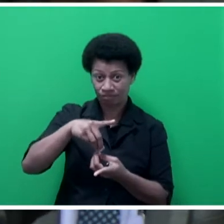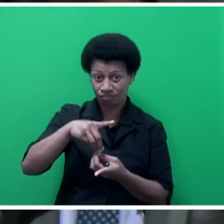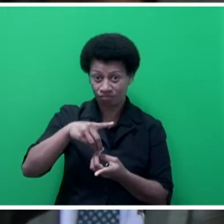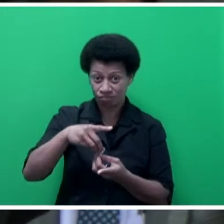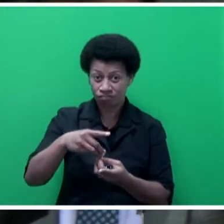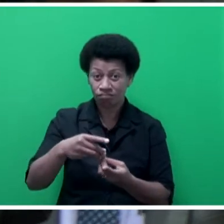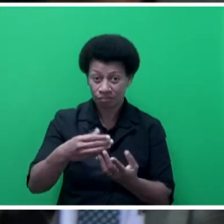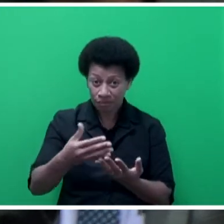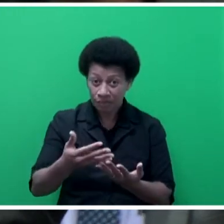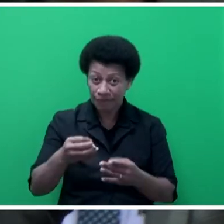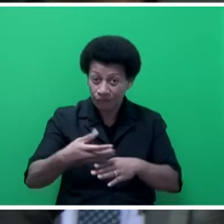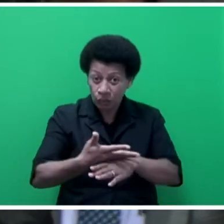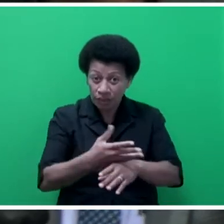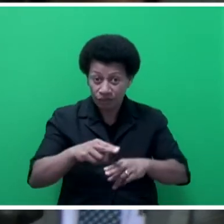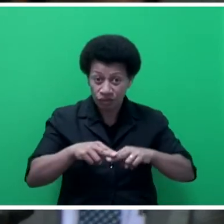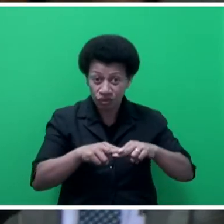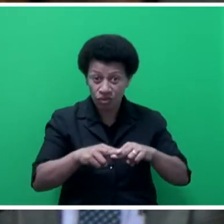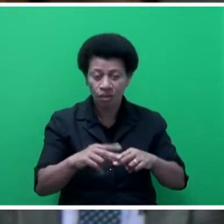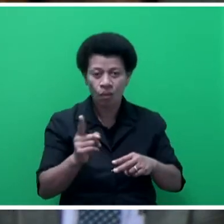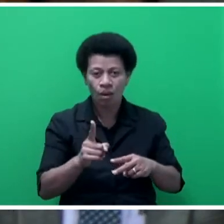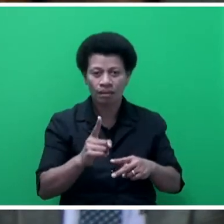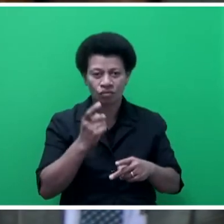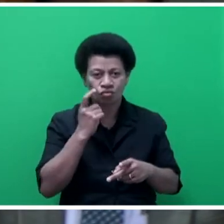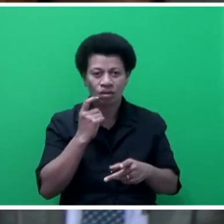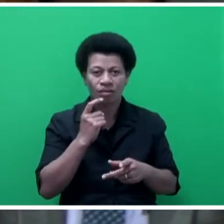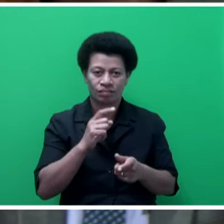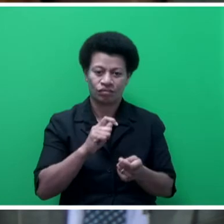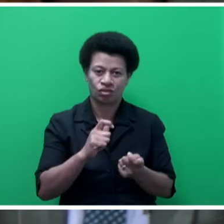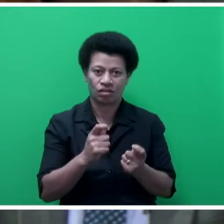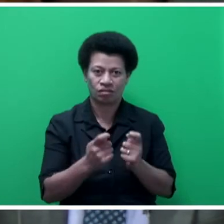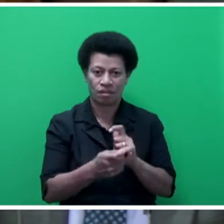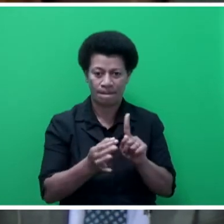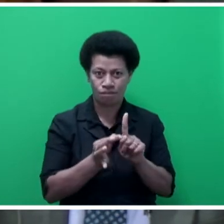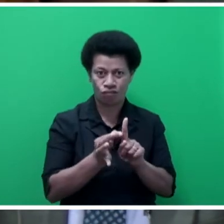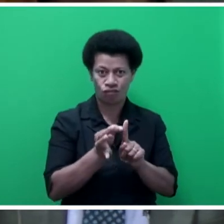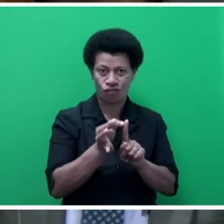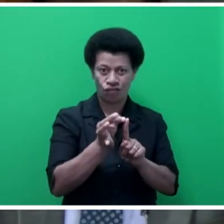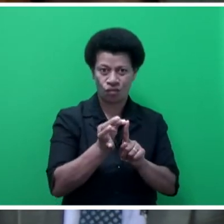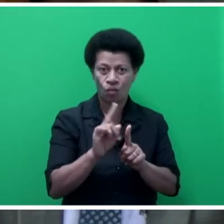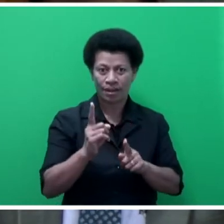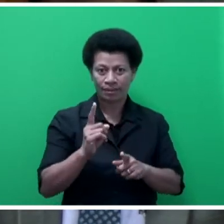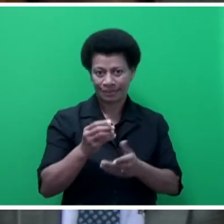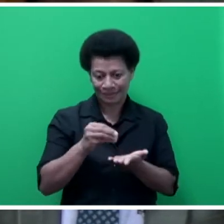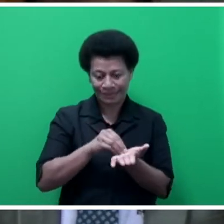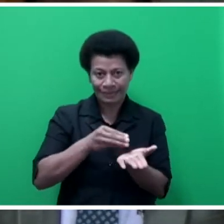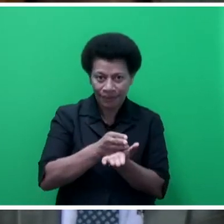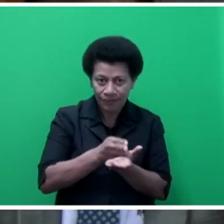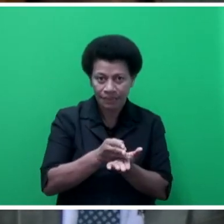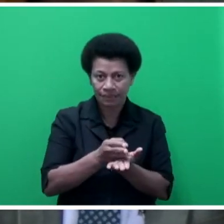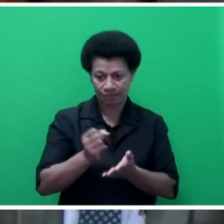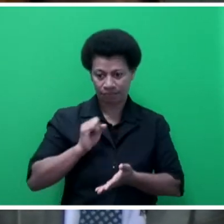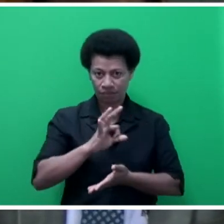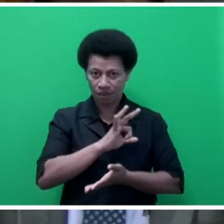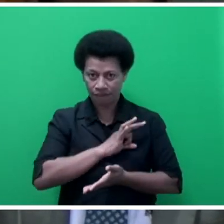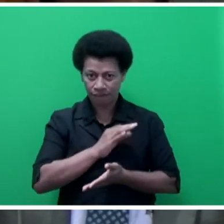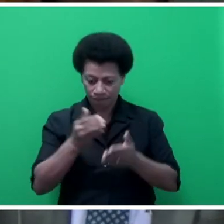that we actually pre-positioned not only in terms of our asset, but also in terms of our human resource, in having a FEMAT